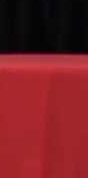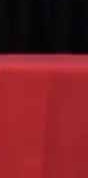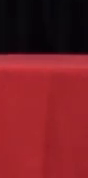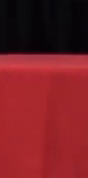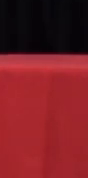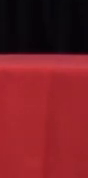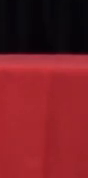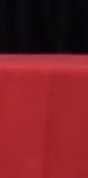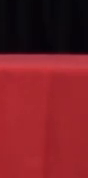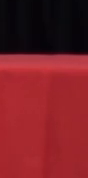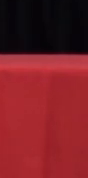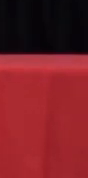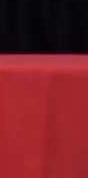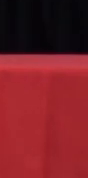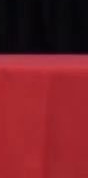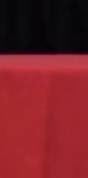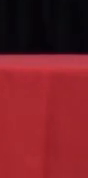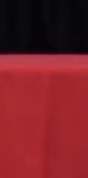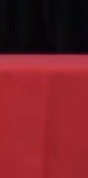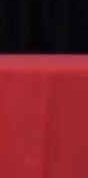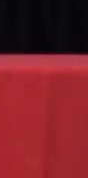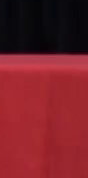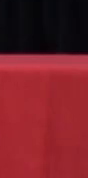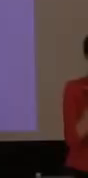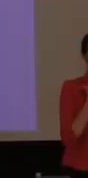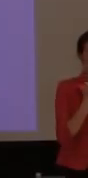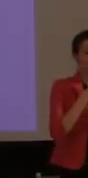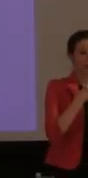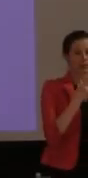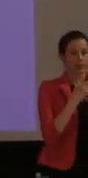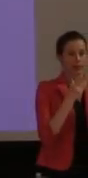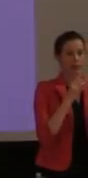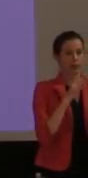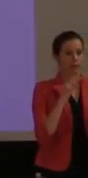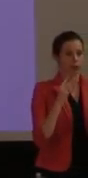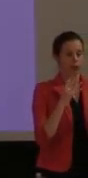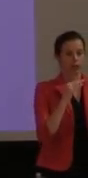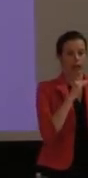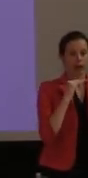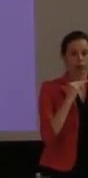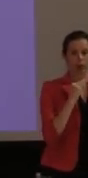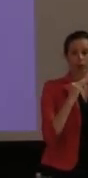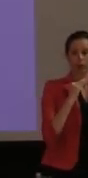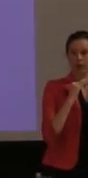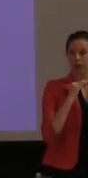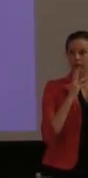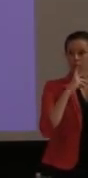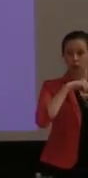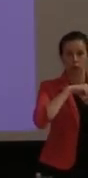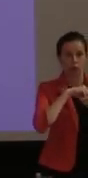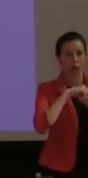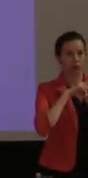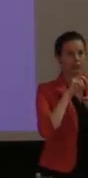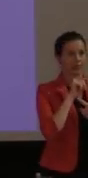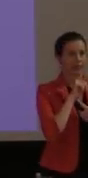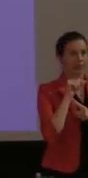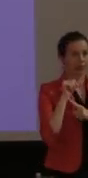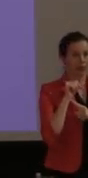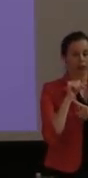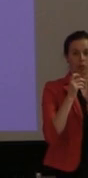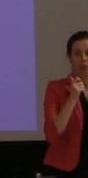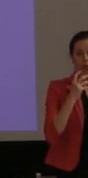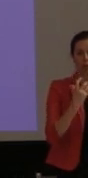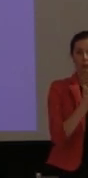Okay, so with today's theme of diversity, equity, and inclusion in data, I wanted to take some time to state the all of us case for